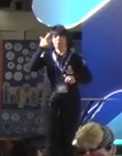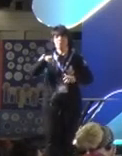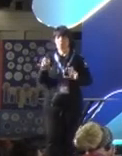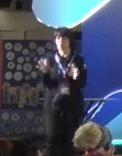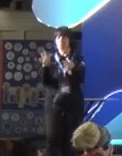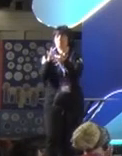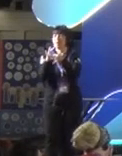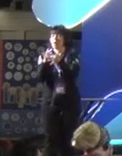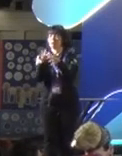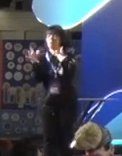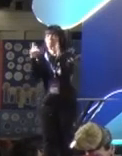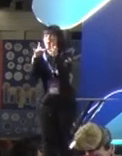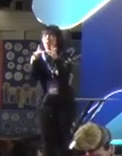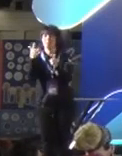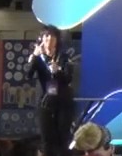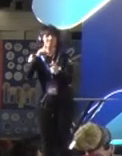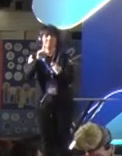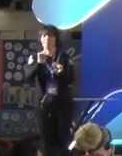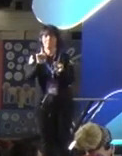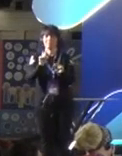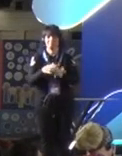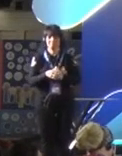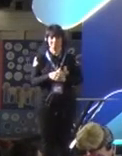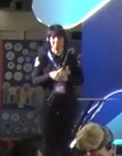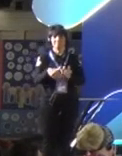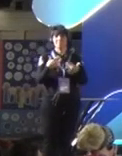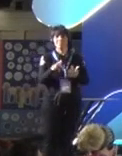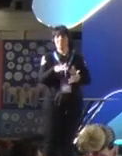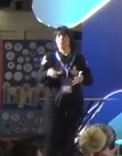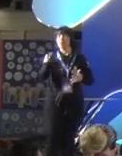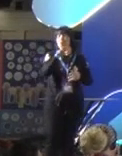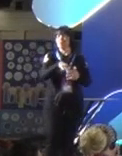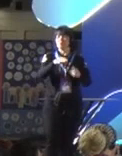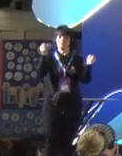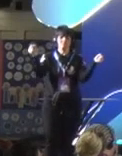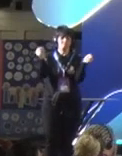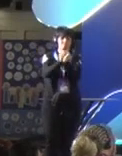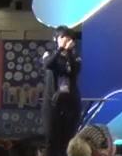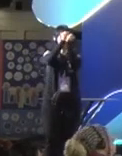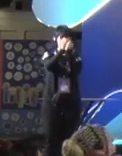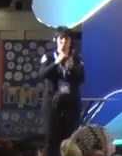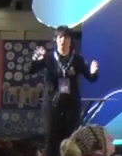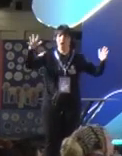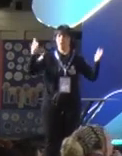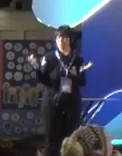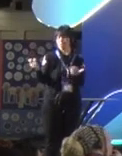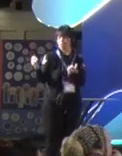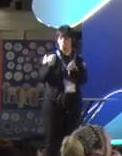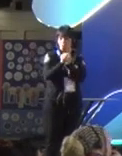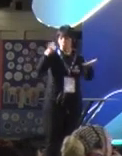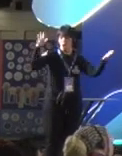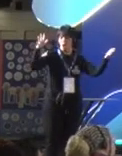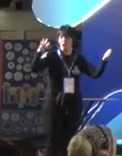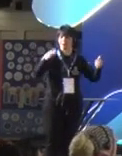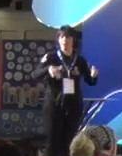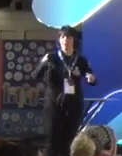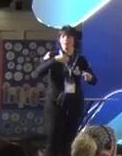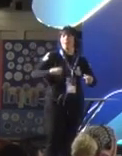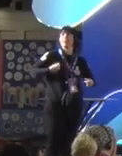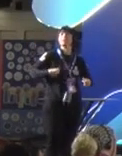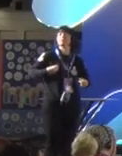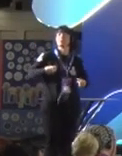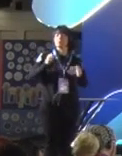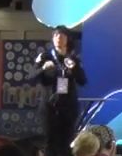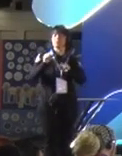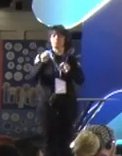anybody. So you are brilliant, young people. And already in your lives, you have made so